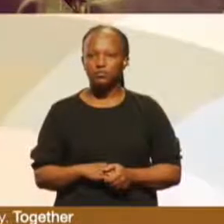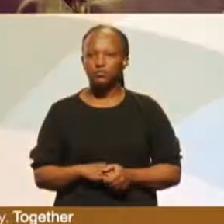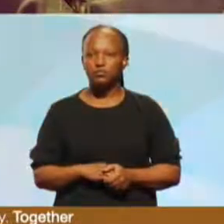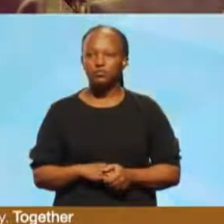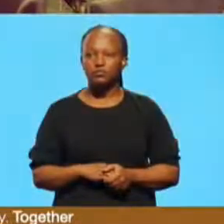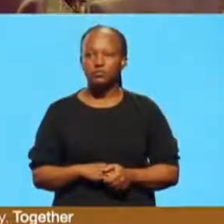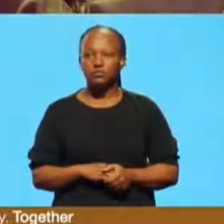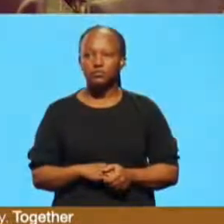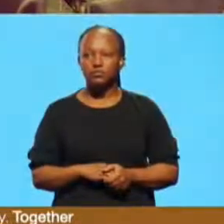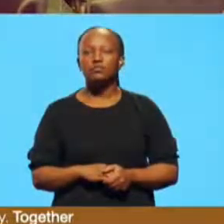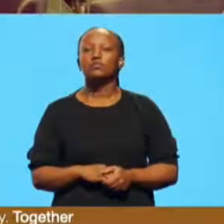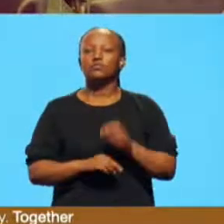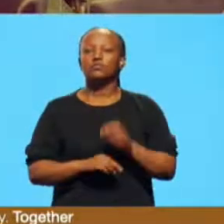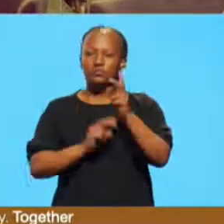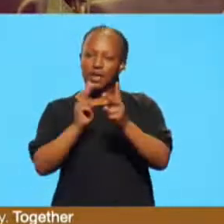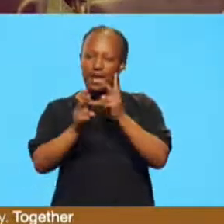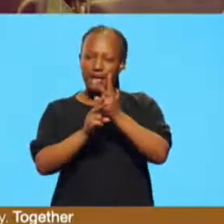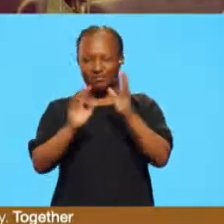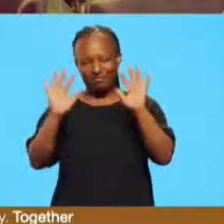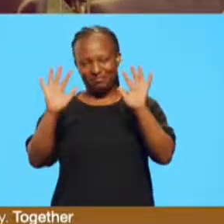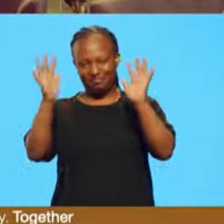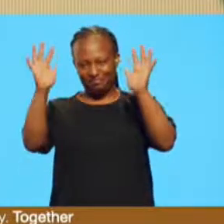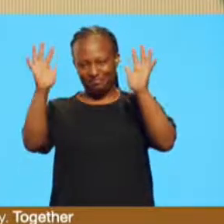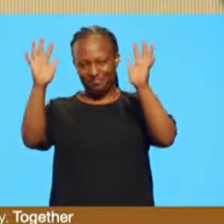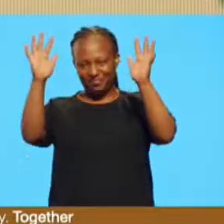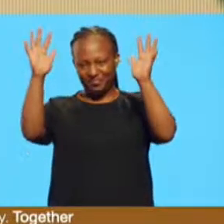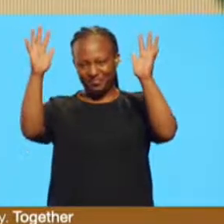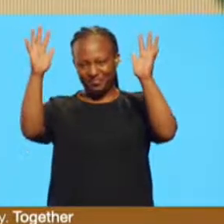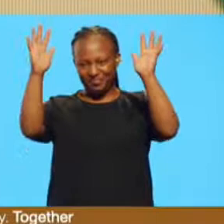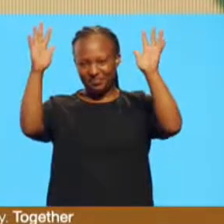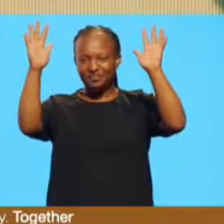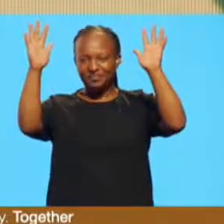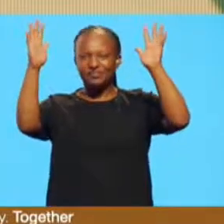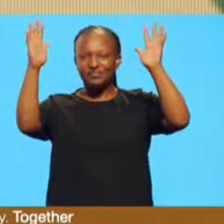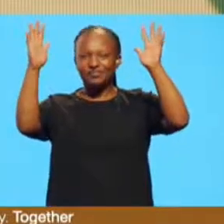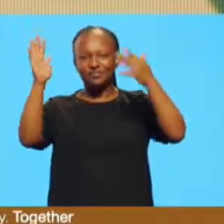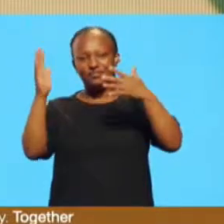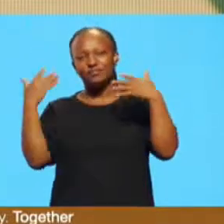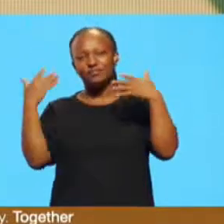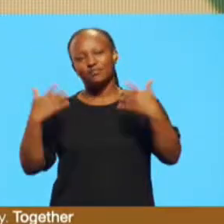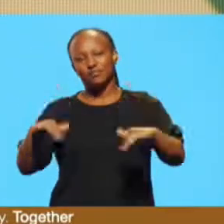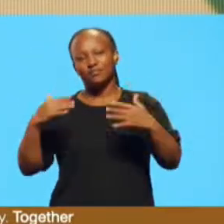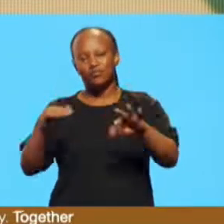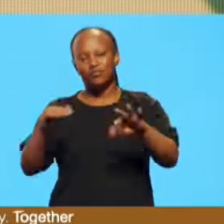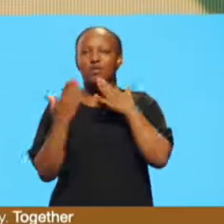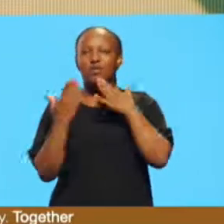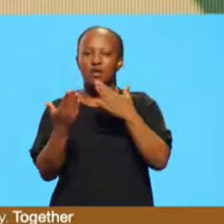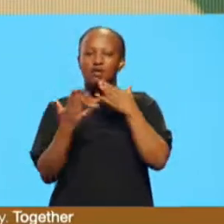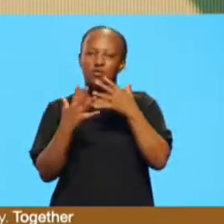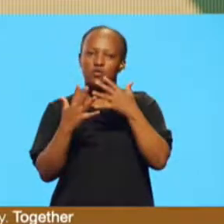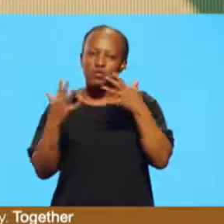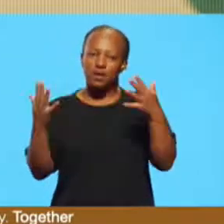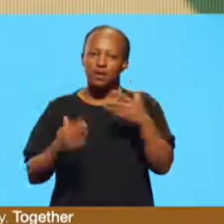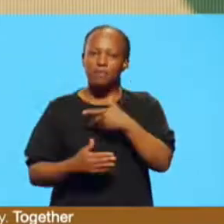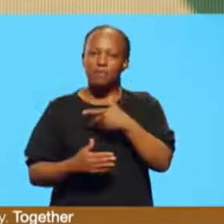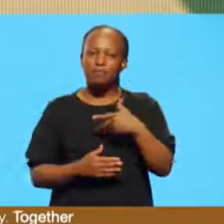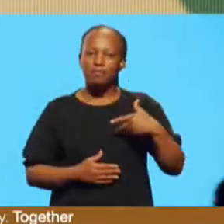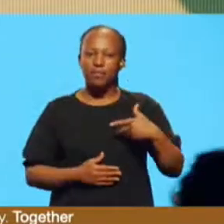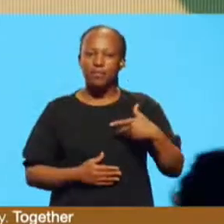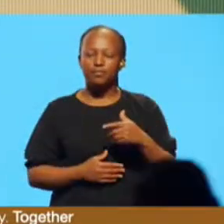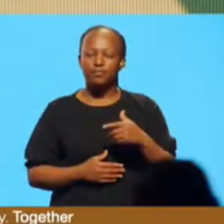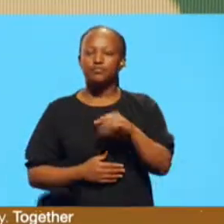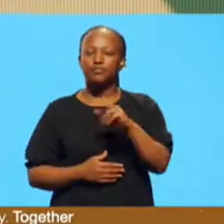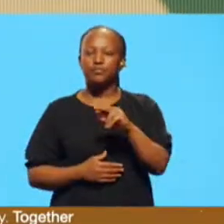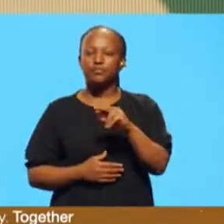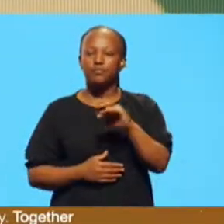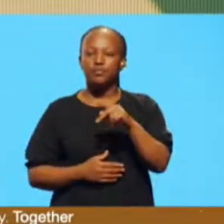Can we give another round of applause? Thank you so much, Mayor Khutso.